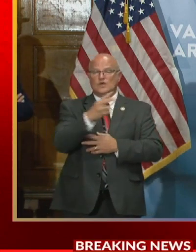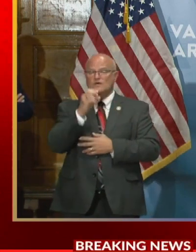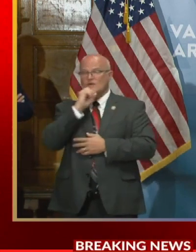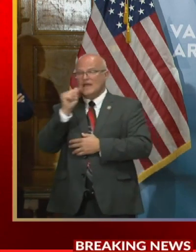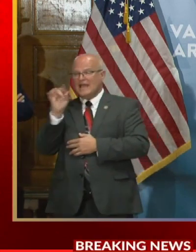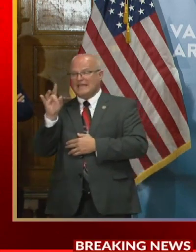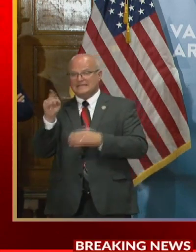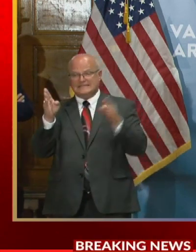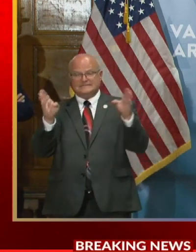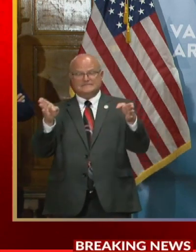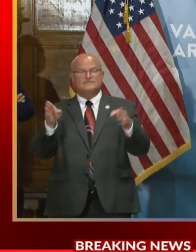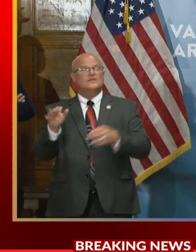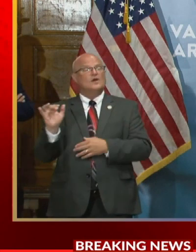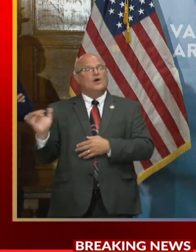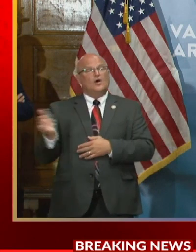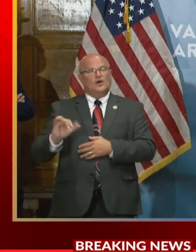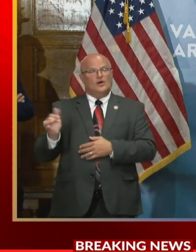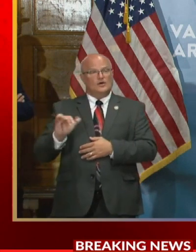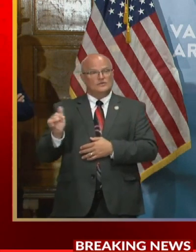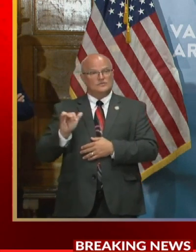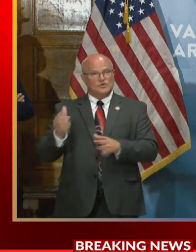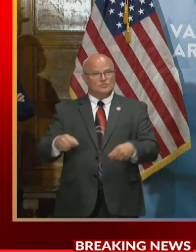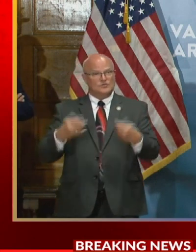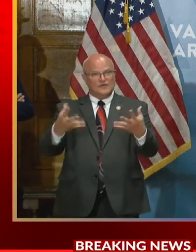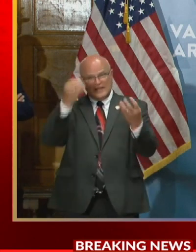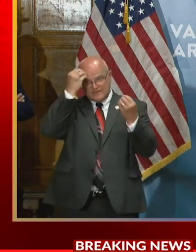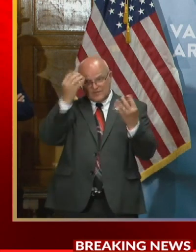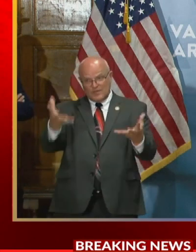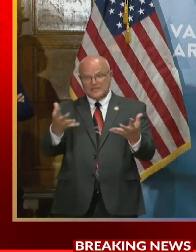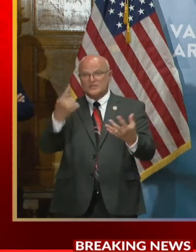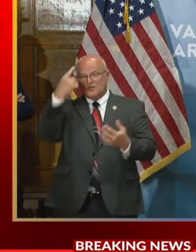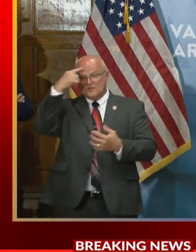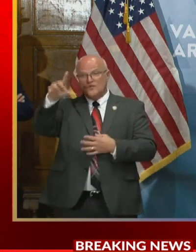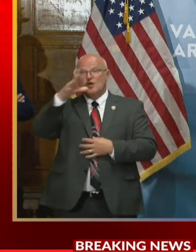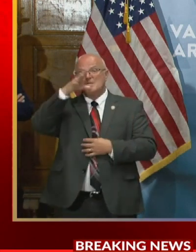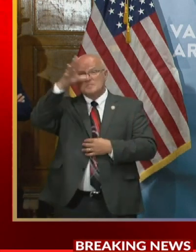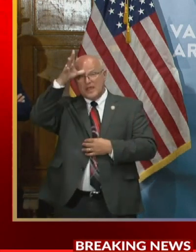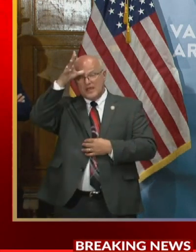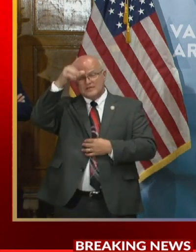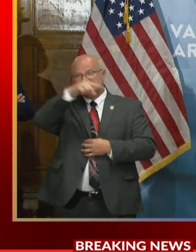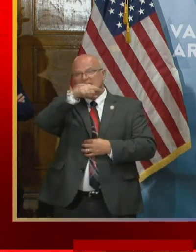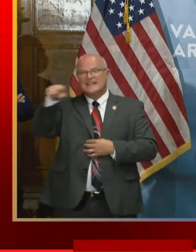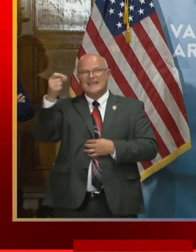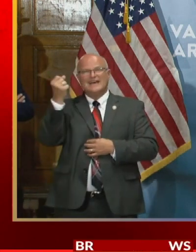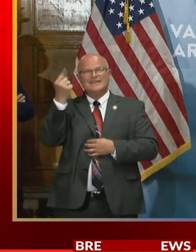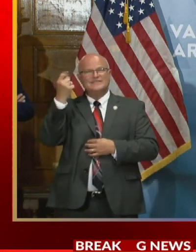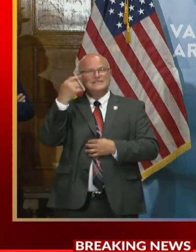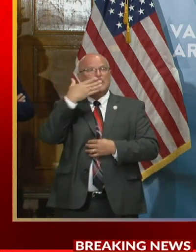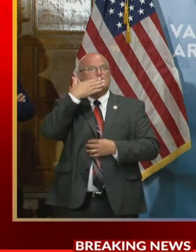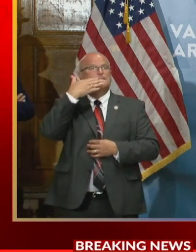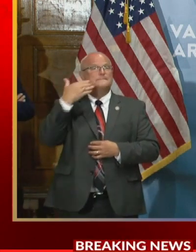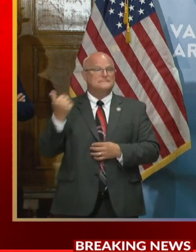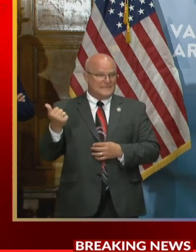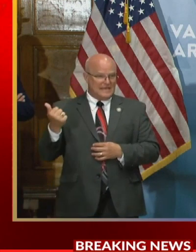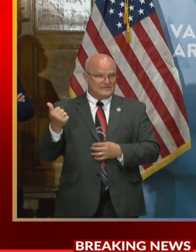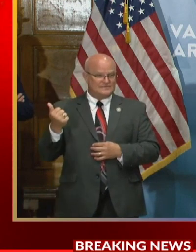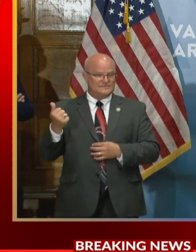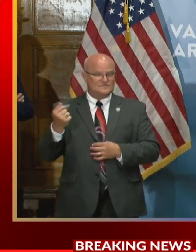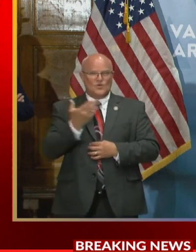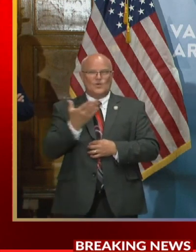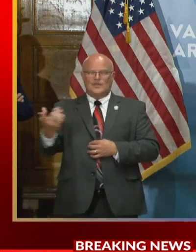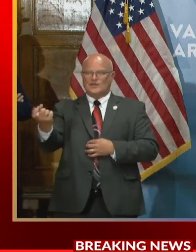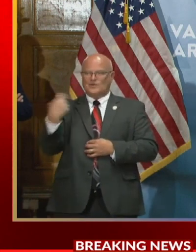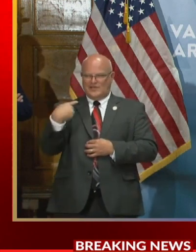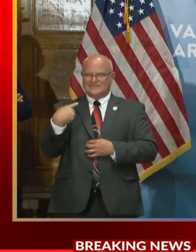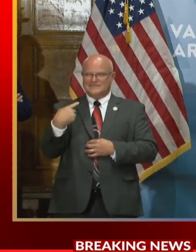up category. Also providing information for parents so that they understand better. One of the questions we